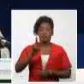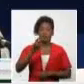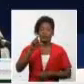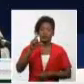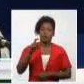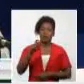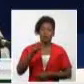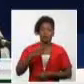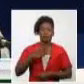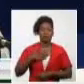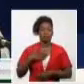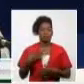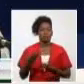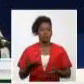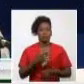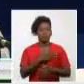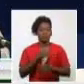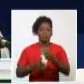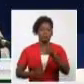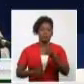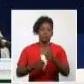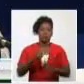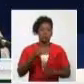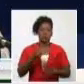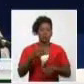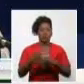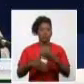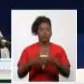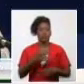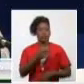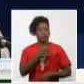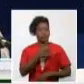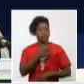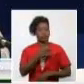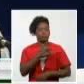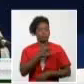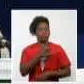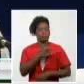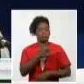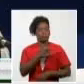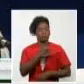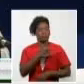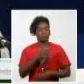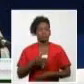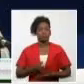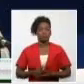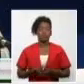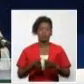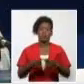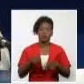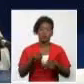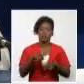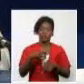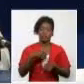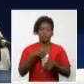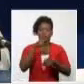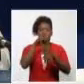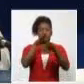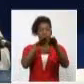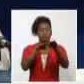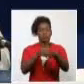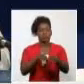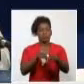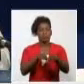condolences to four families, groups of friends, because regrettably we have to report today the